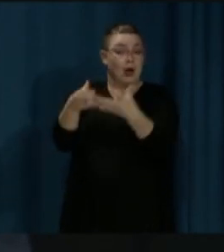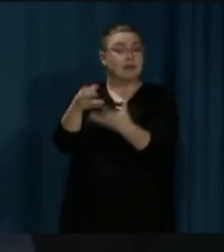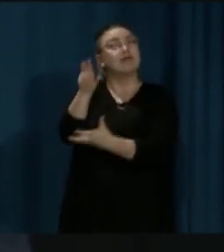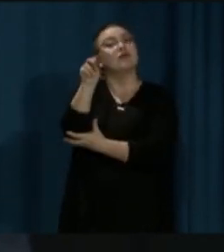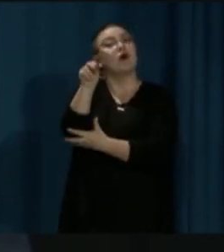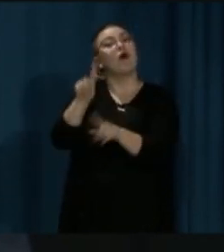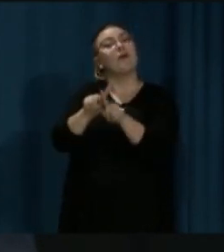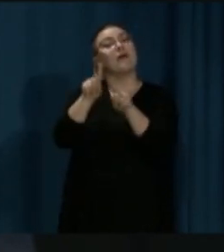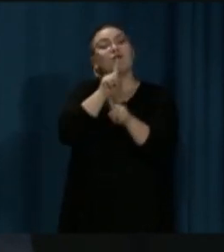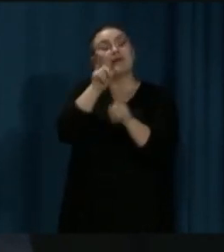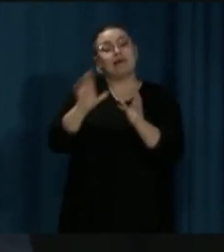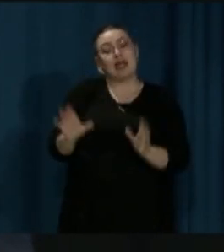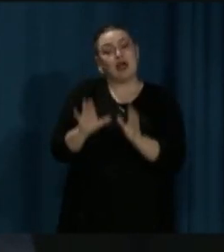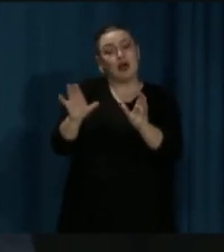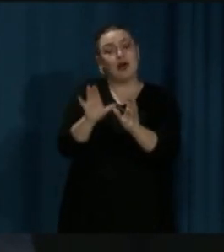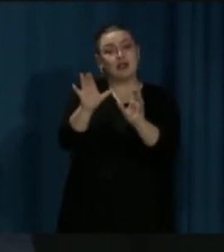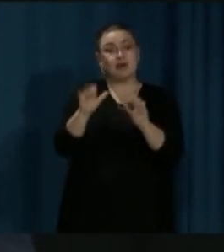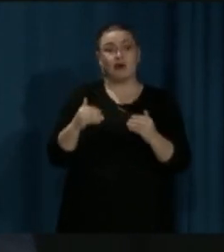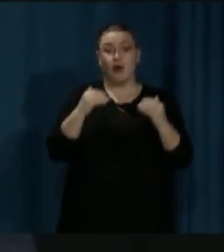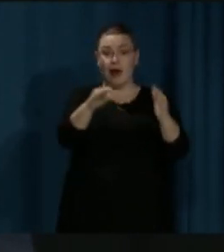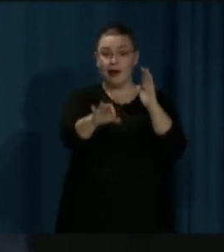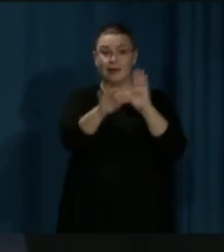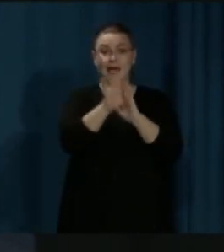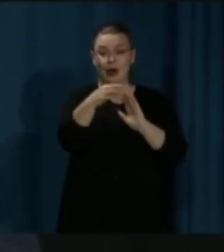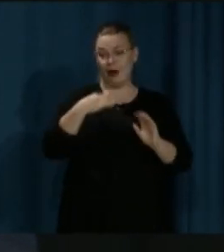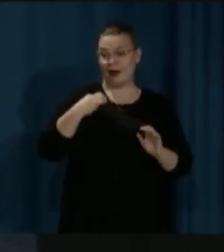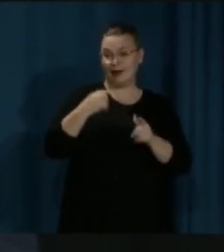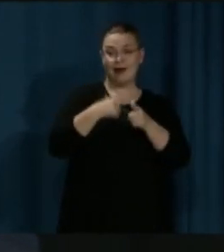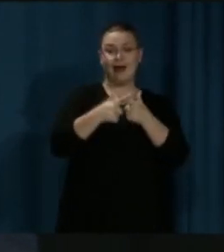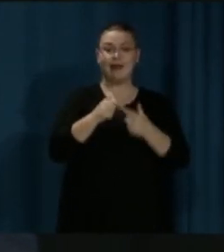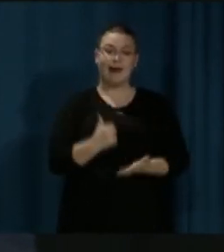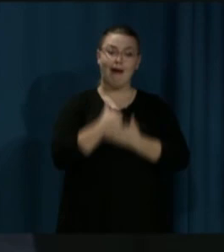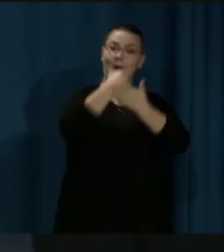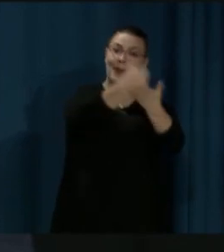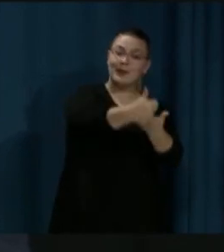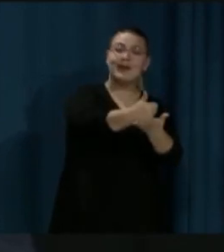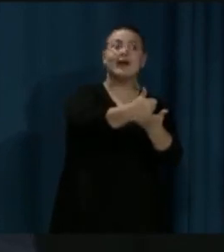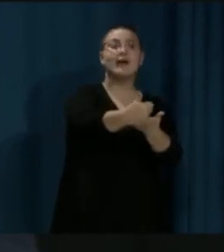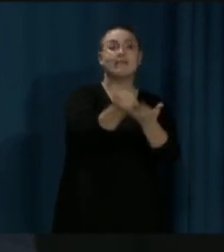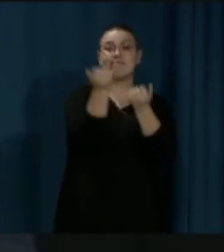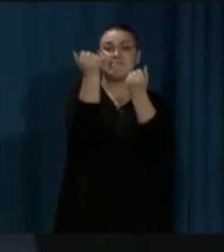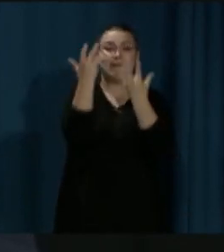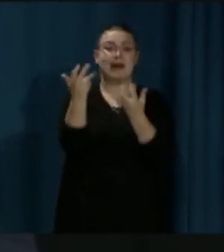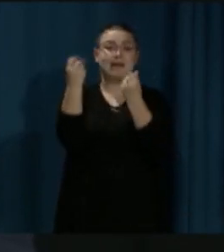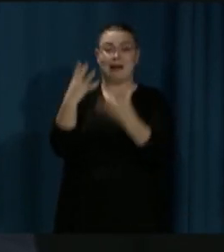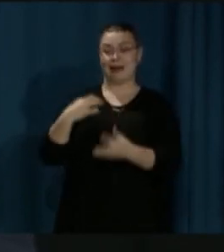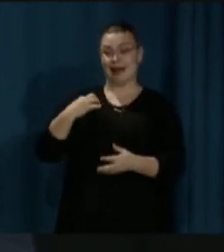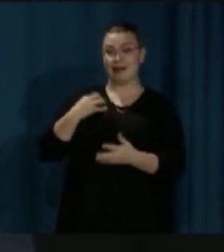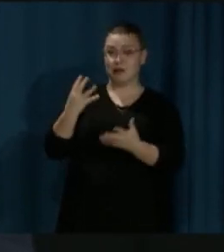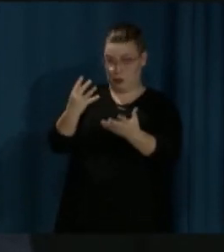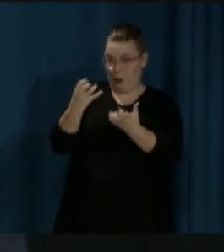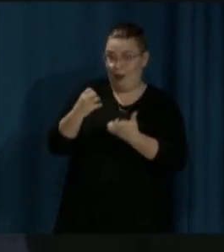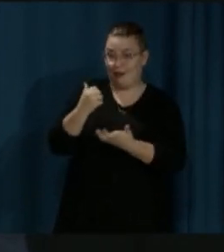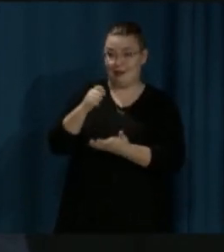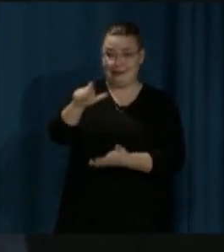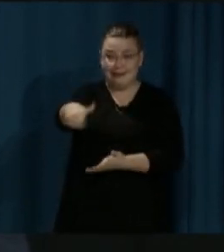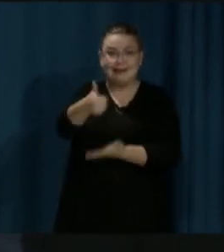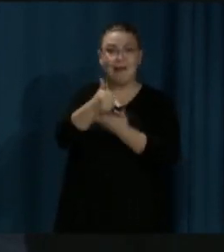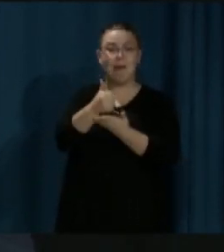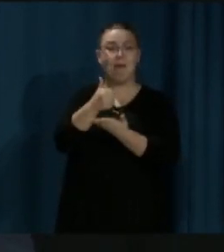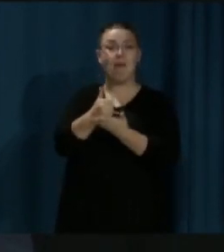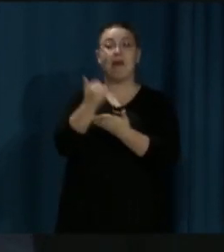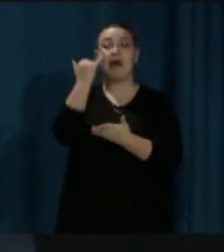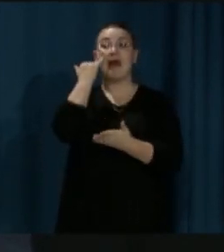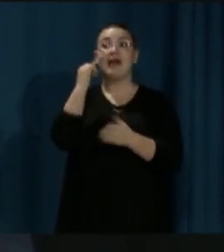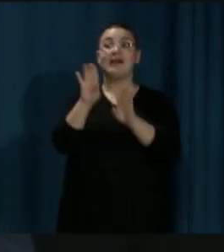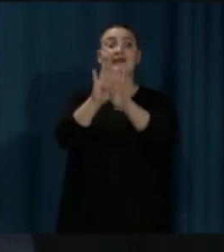encourage people to become active with candidates. And there's lots of candidates that would love to have some help, whether that's knocking on